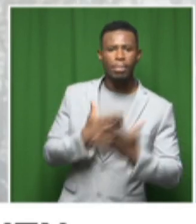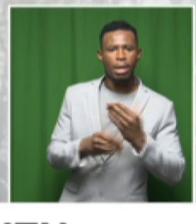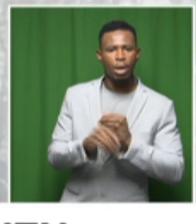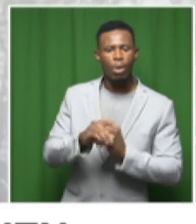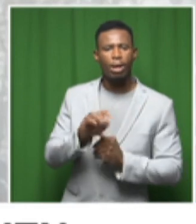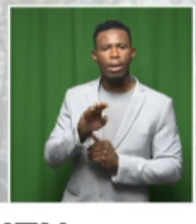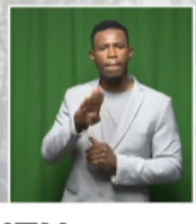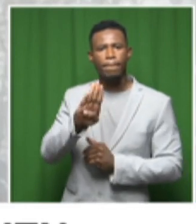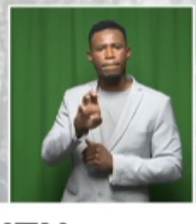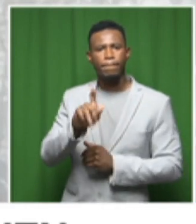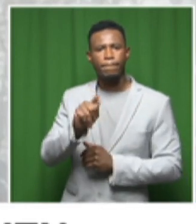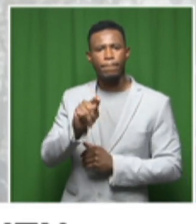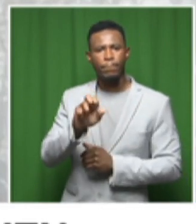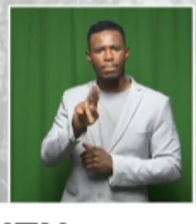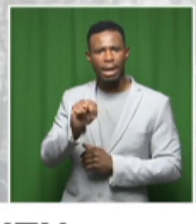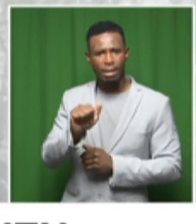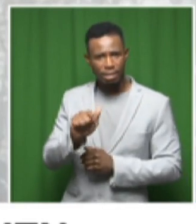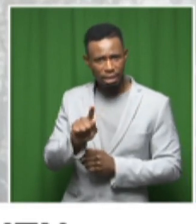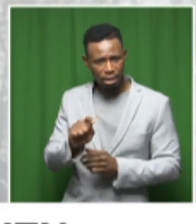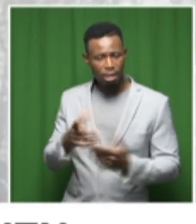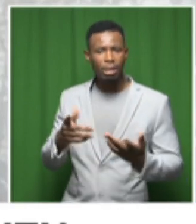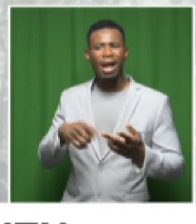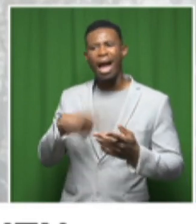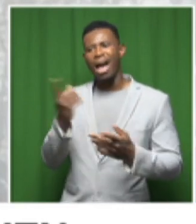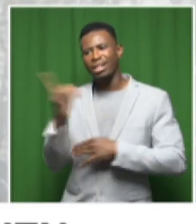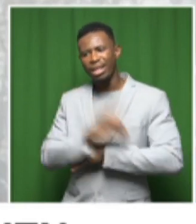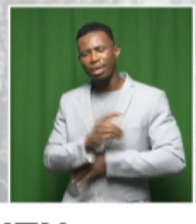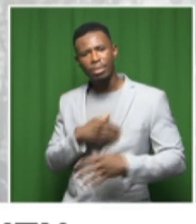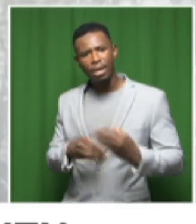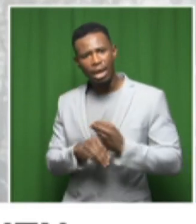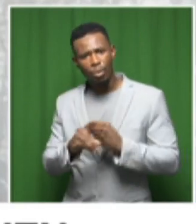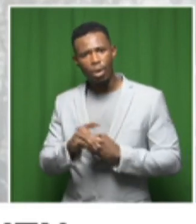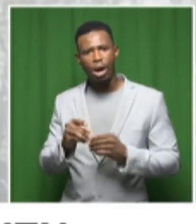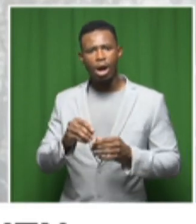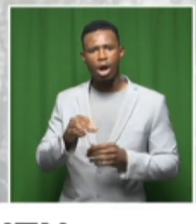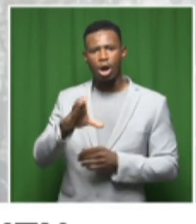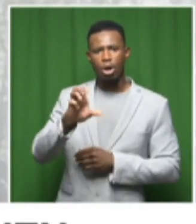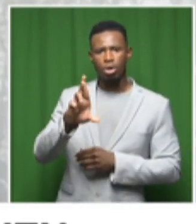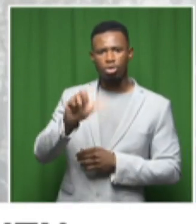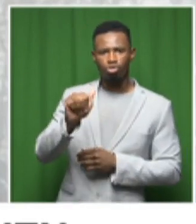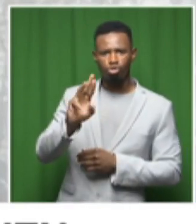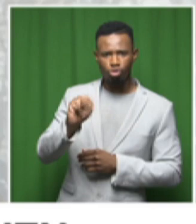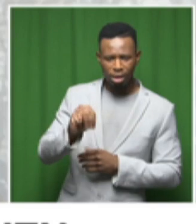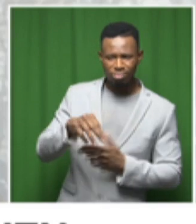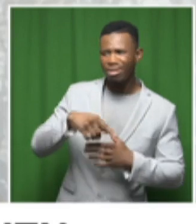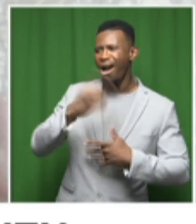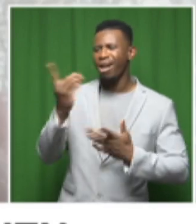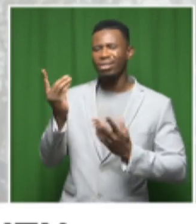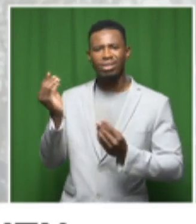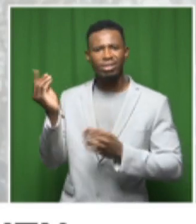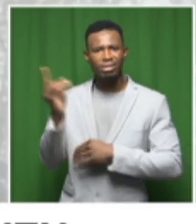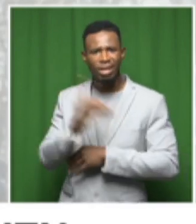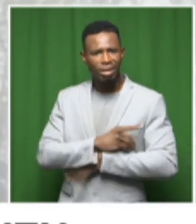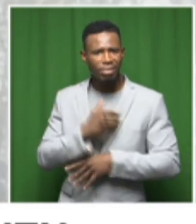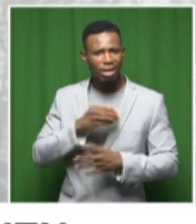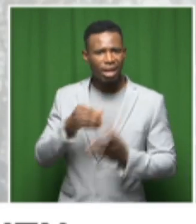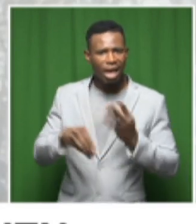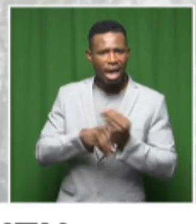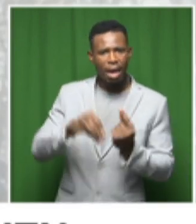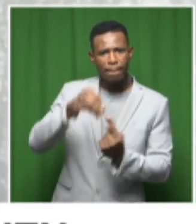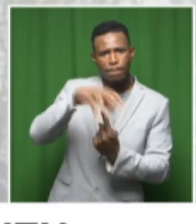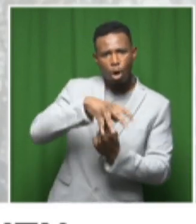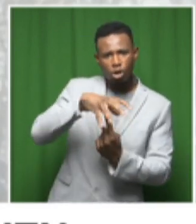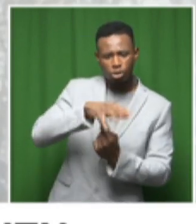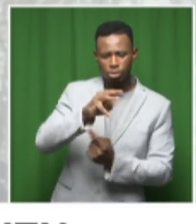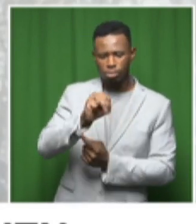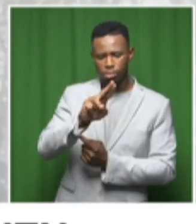The other day I would add cream to it. The other day maybe I would add mushrooms. And then I would add a paste maybe that